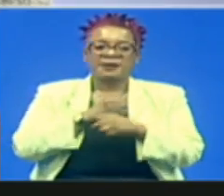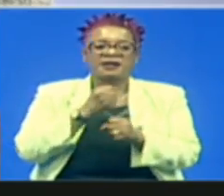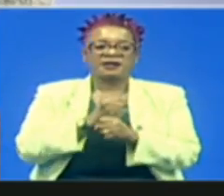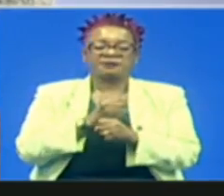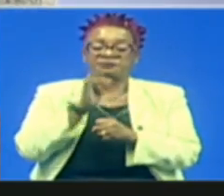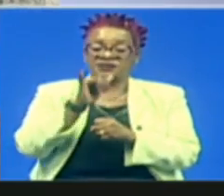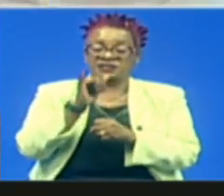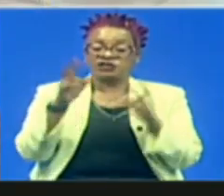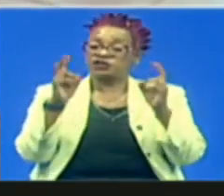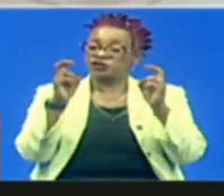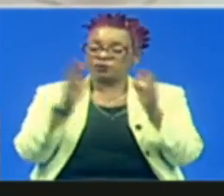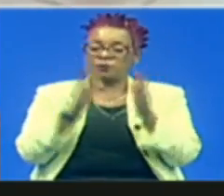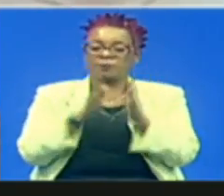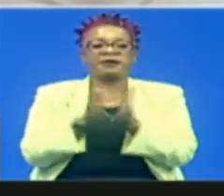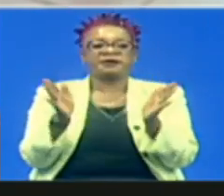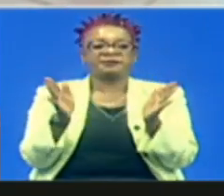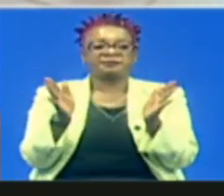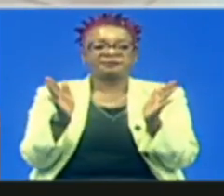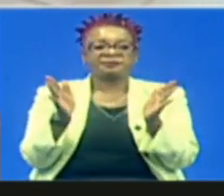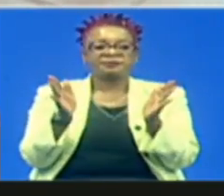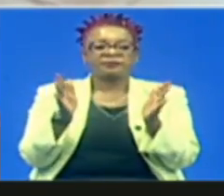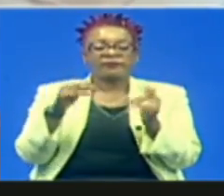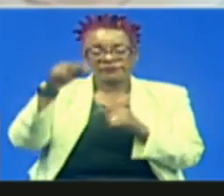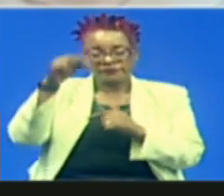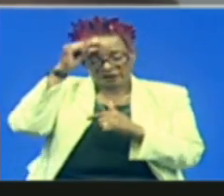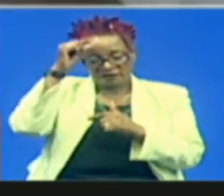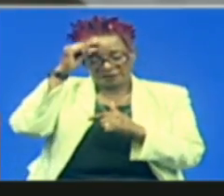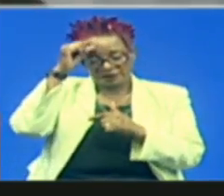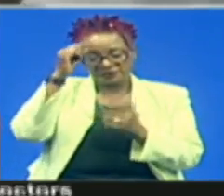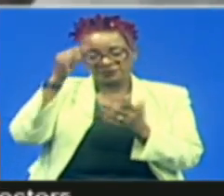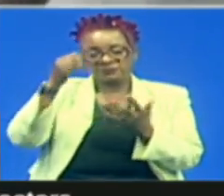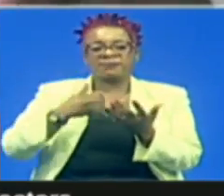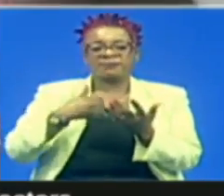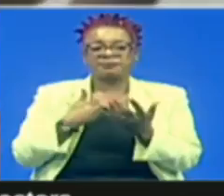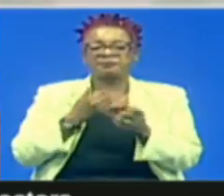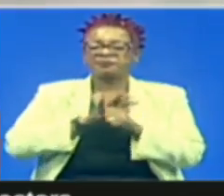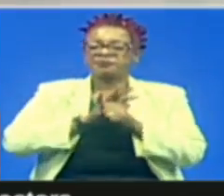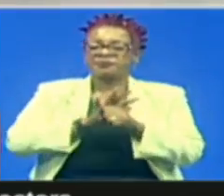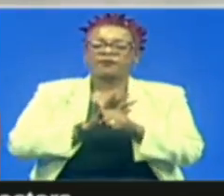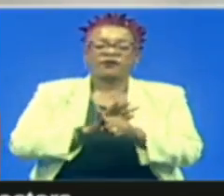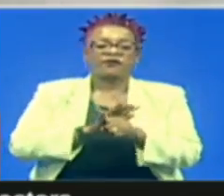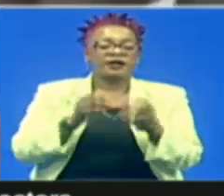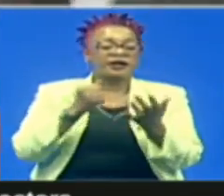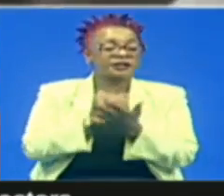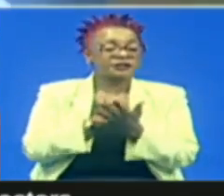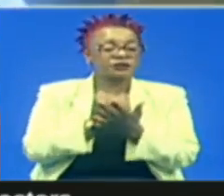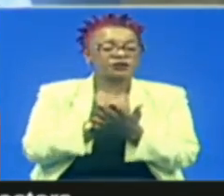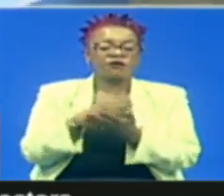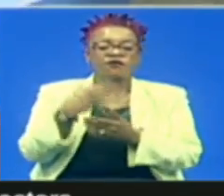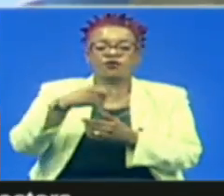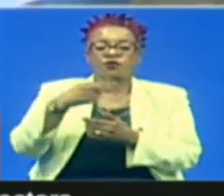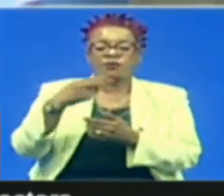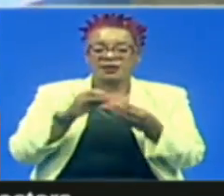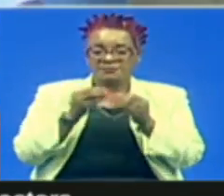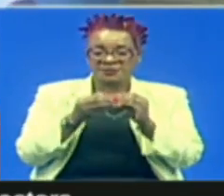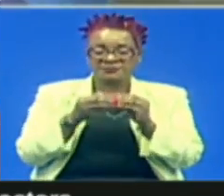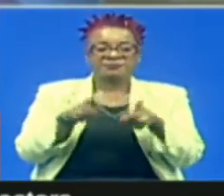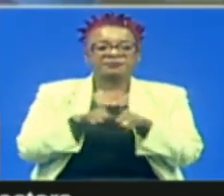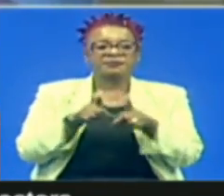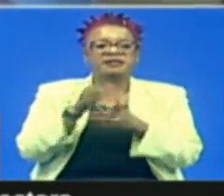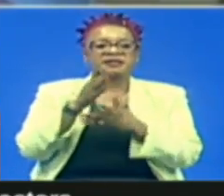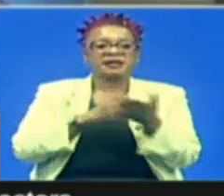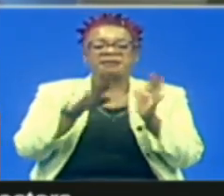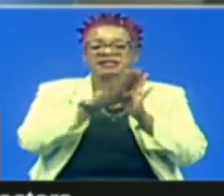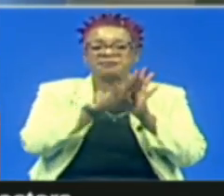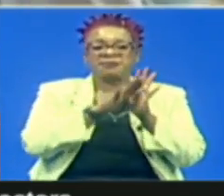public. The government exerted a great push for the registration of Huduma number, even as some statements were